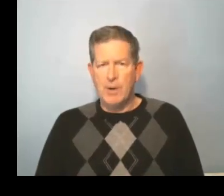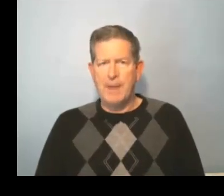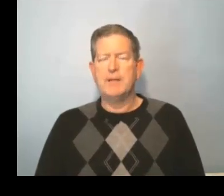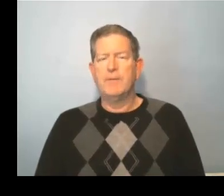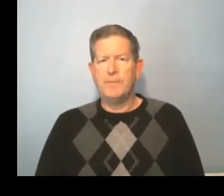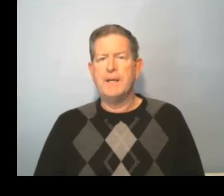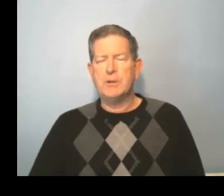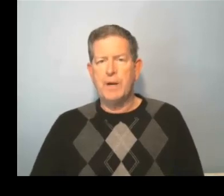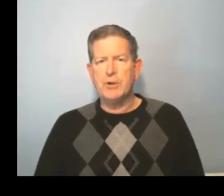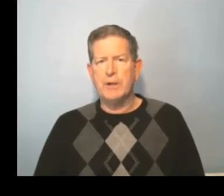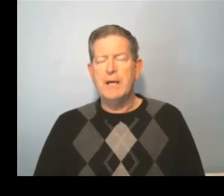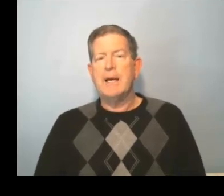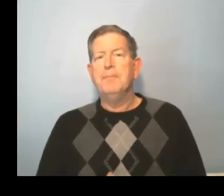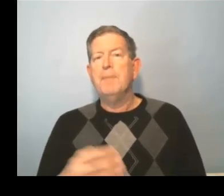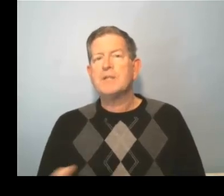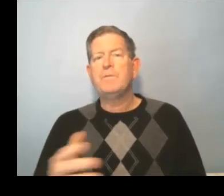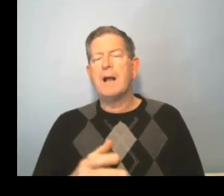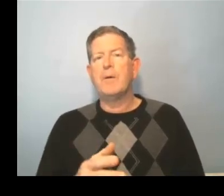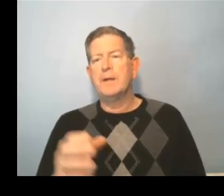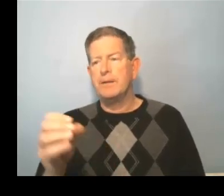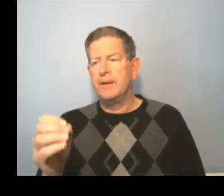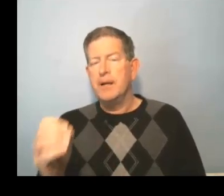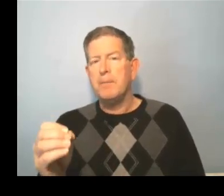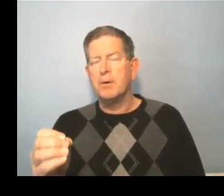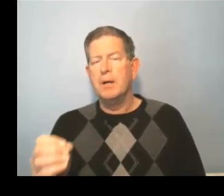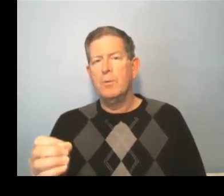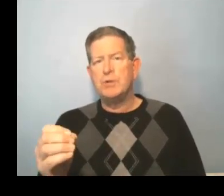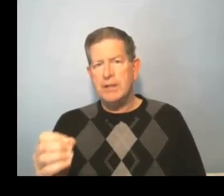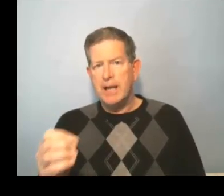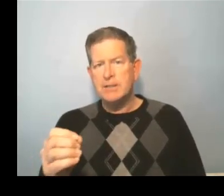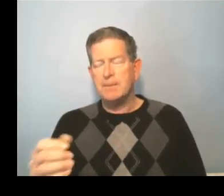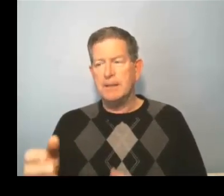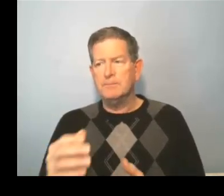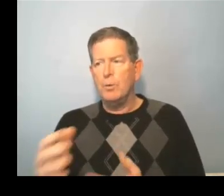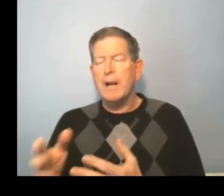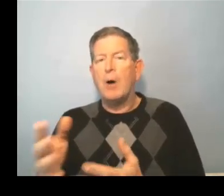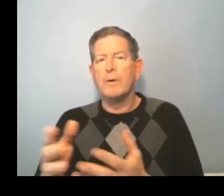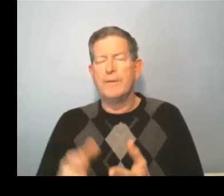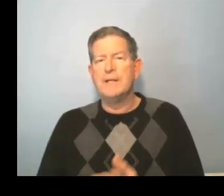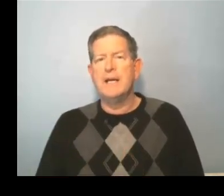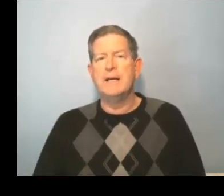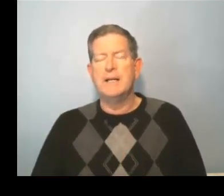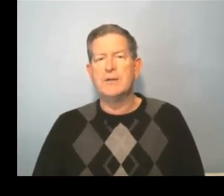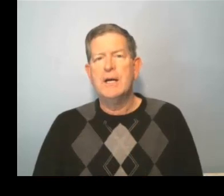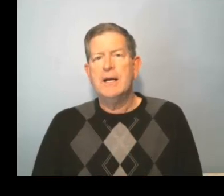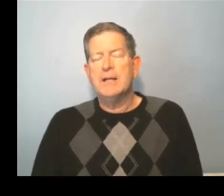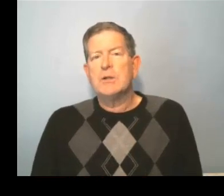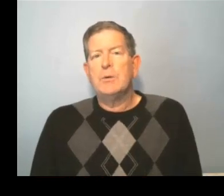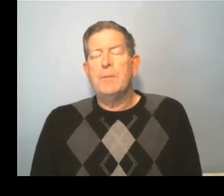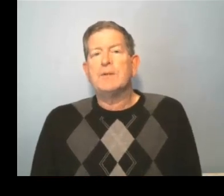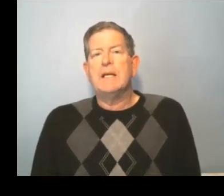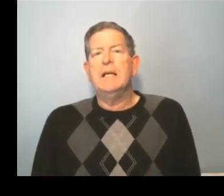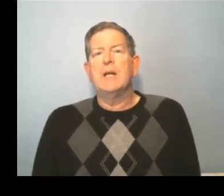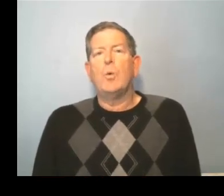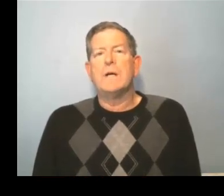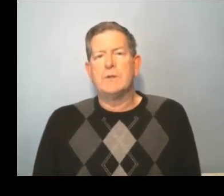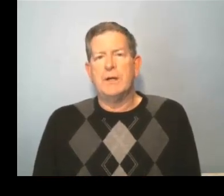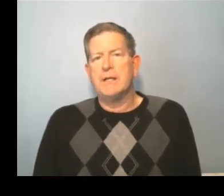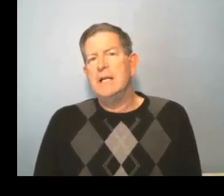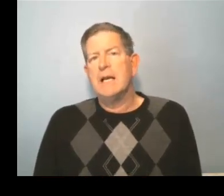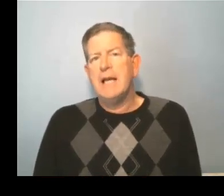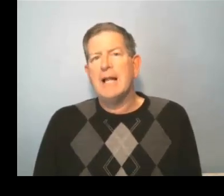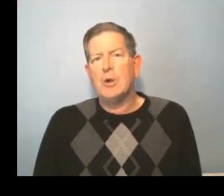be dropped from the expression. It must follow the number which indicates what hour of the day it is. And so you must say il est